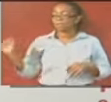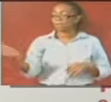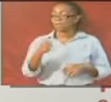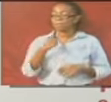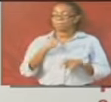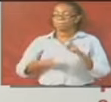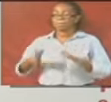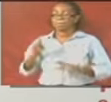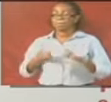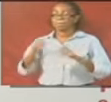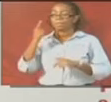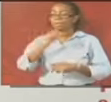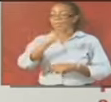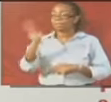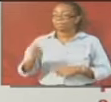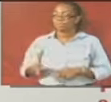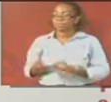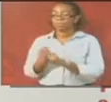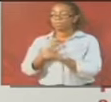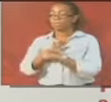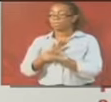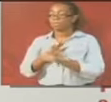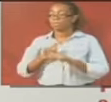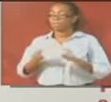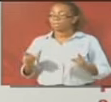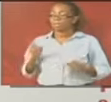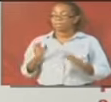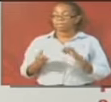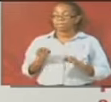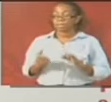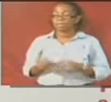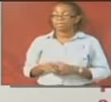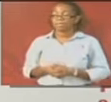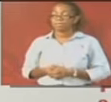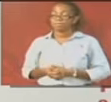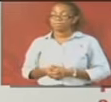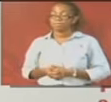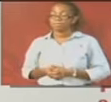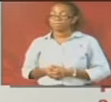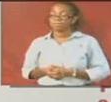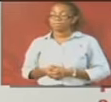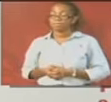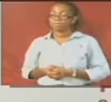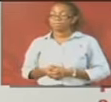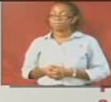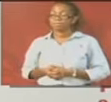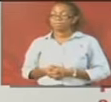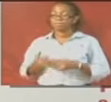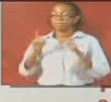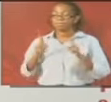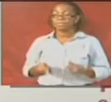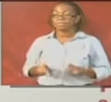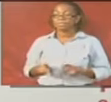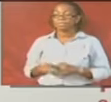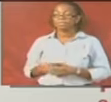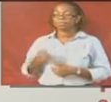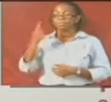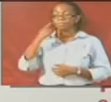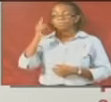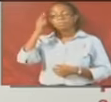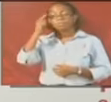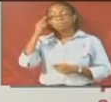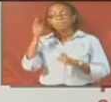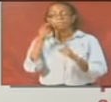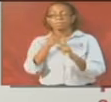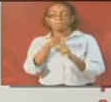follow-up for those who have already been confirmed in terms of contact tracing and subsequent testing will shed